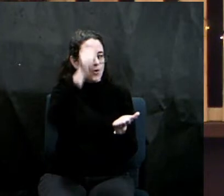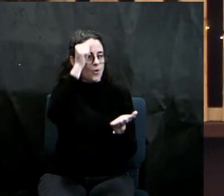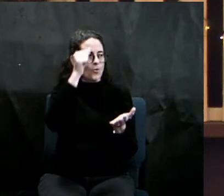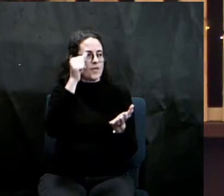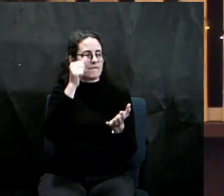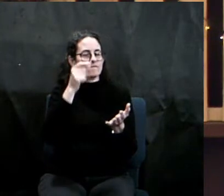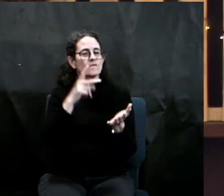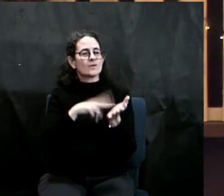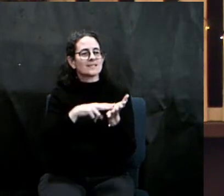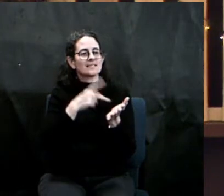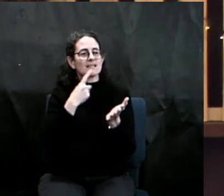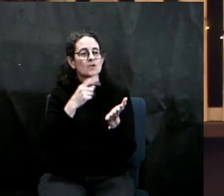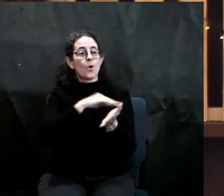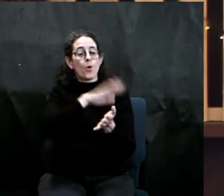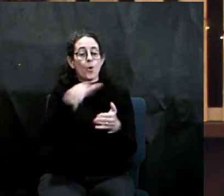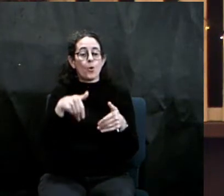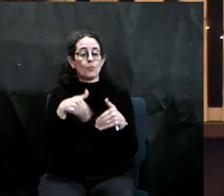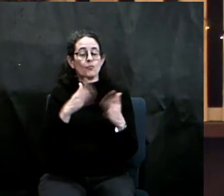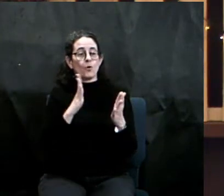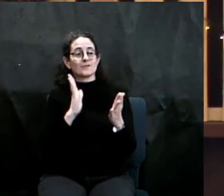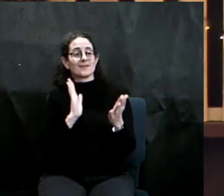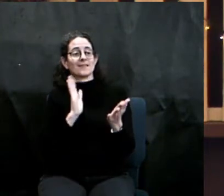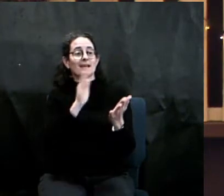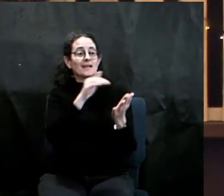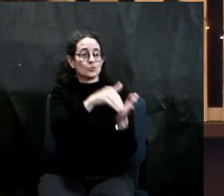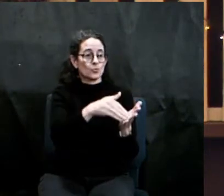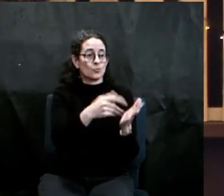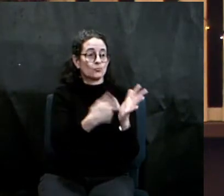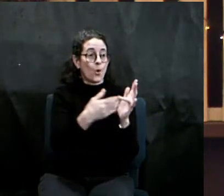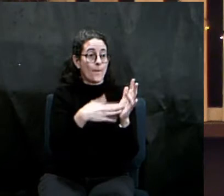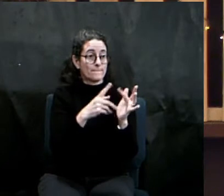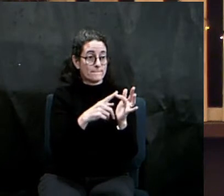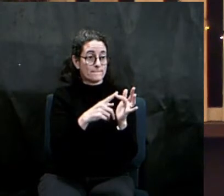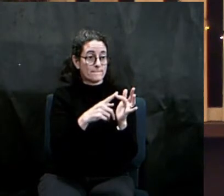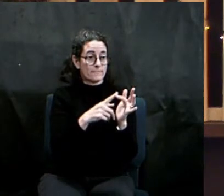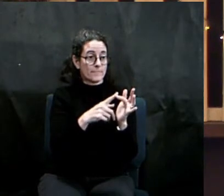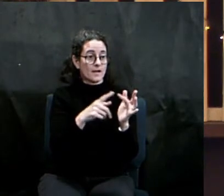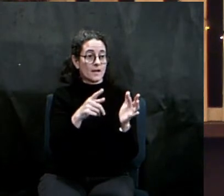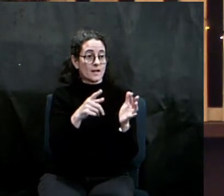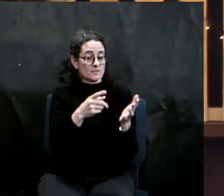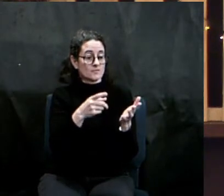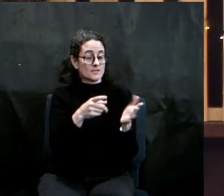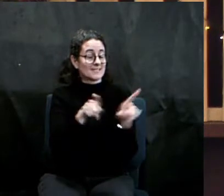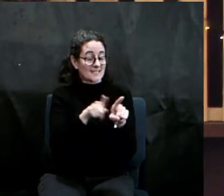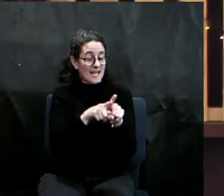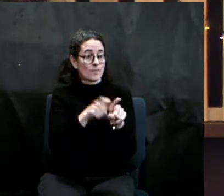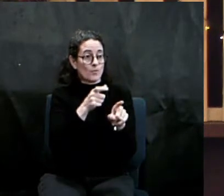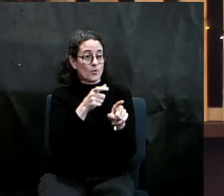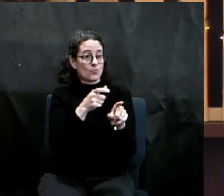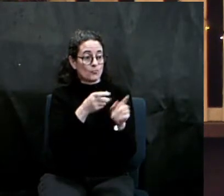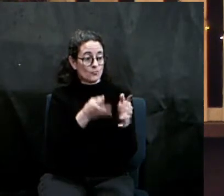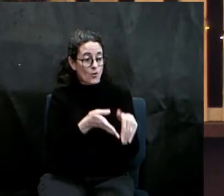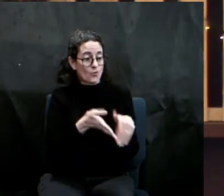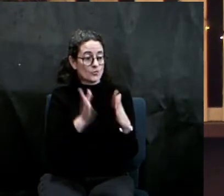Rome? Well, those same roads lead away to all. And so just